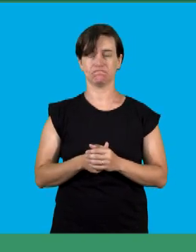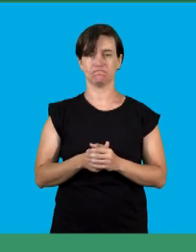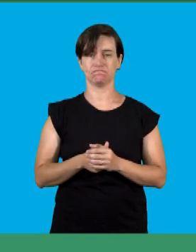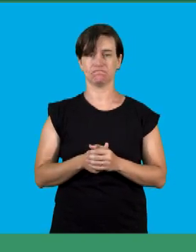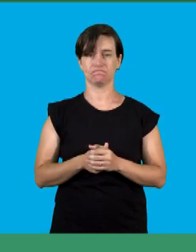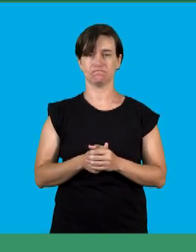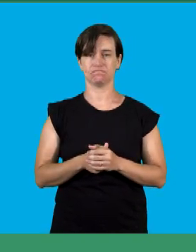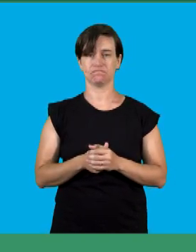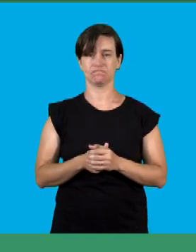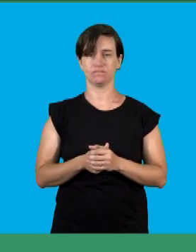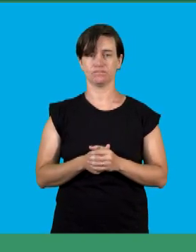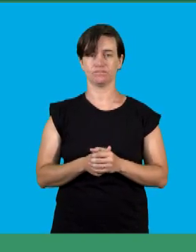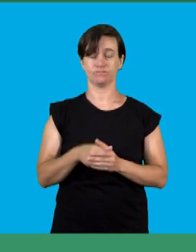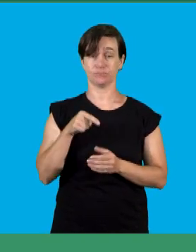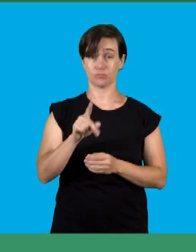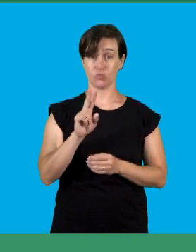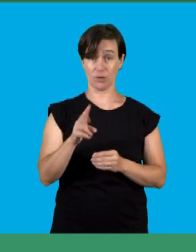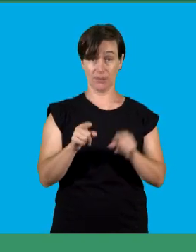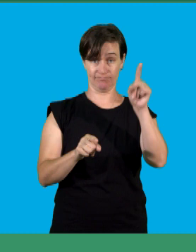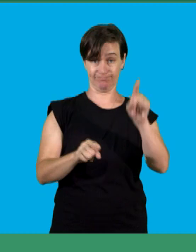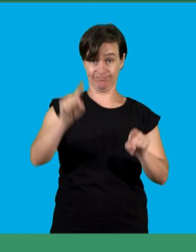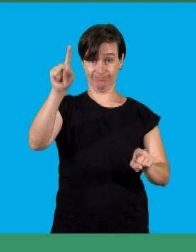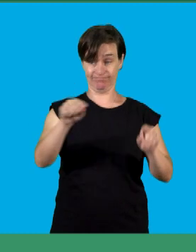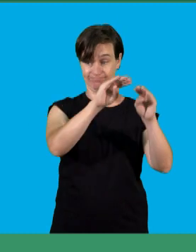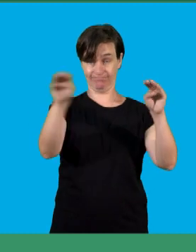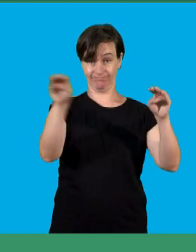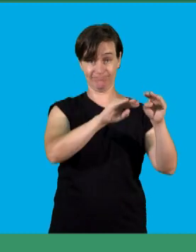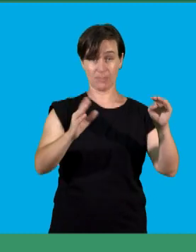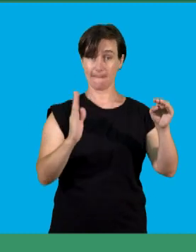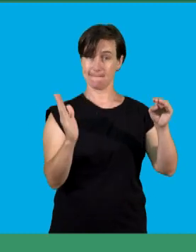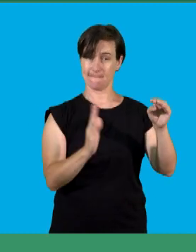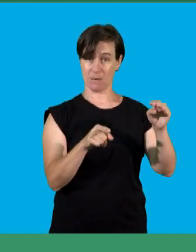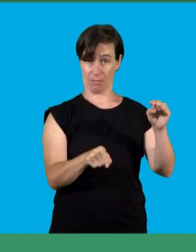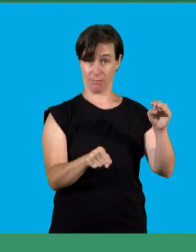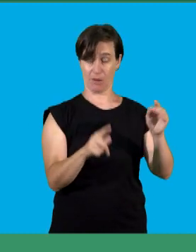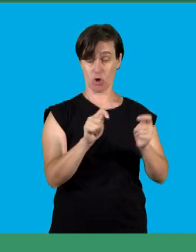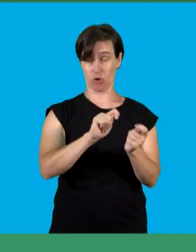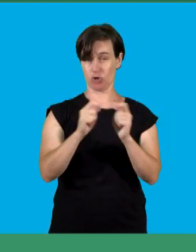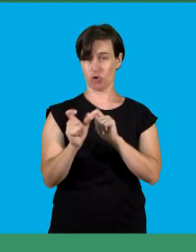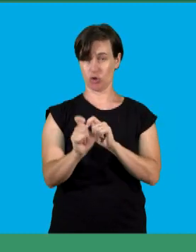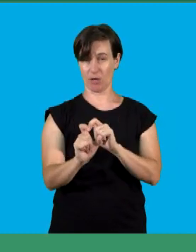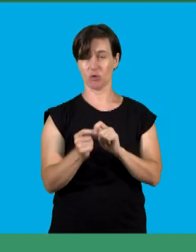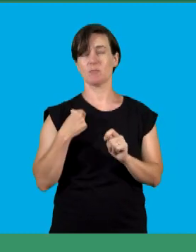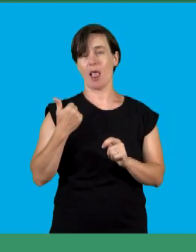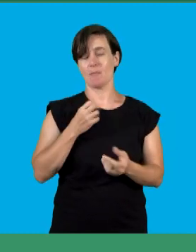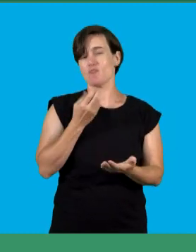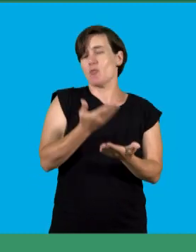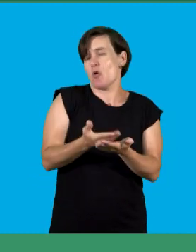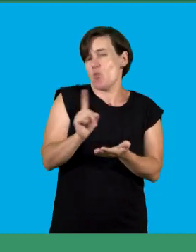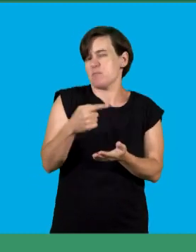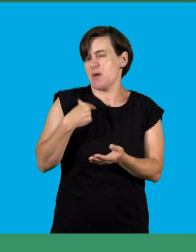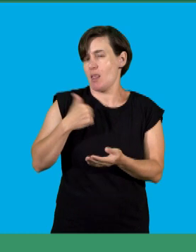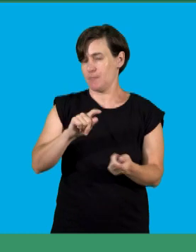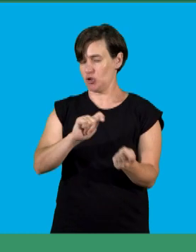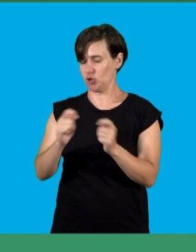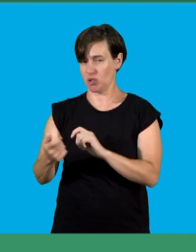Right. So in the middle here, this is where we'll write change, our proposal change, and